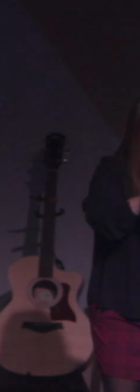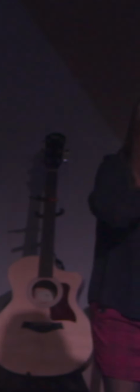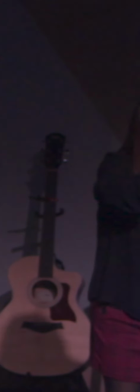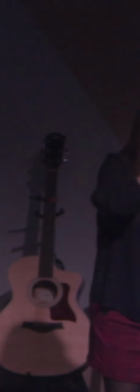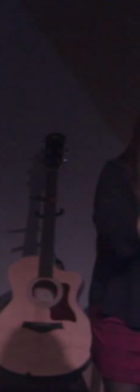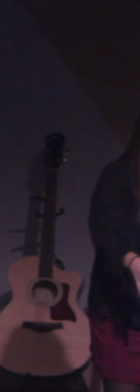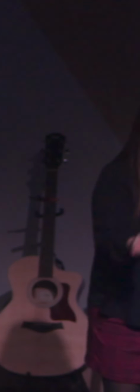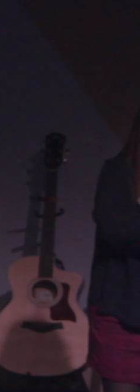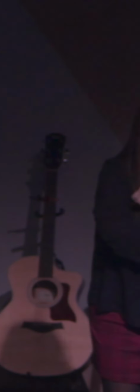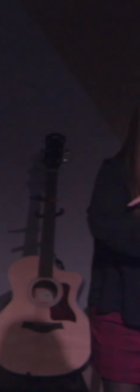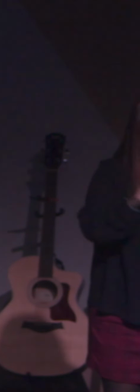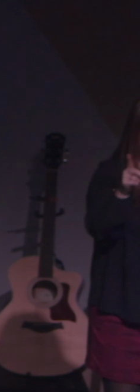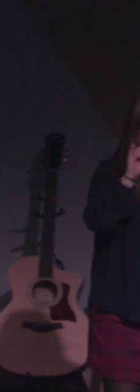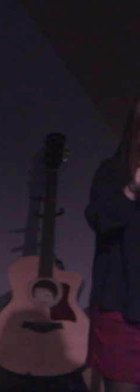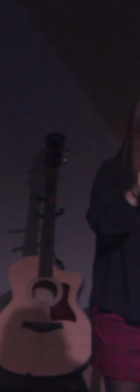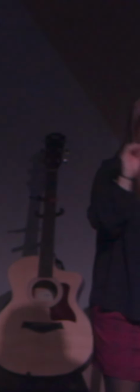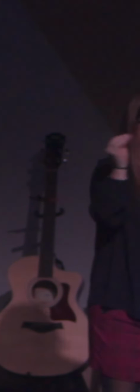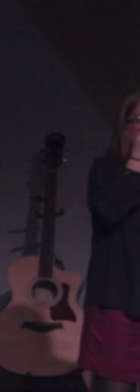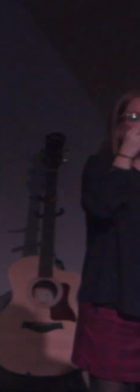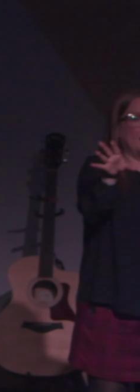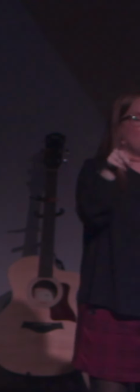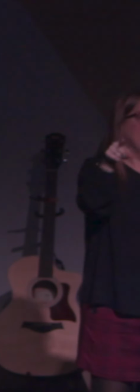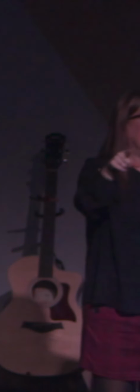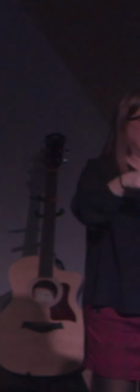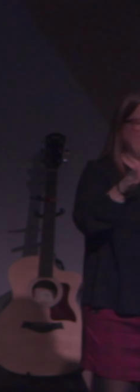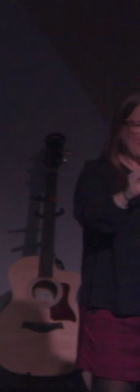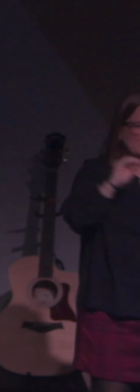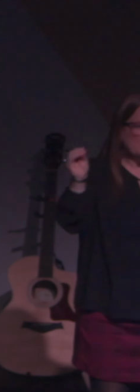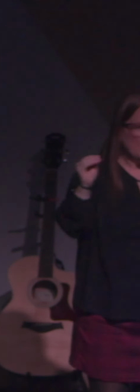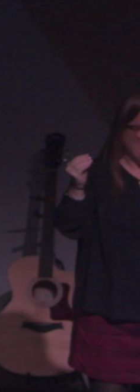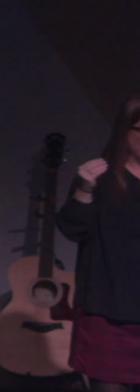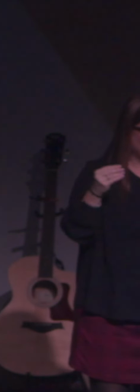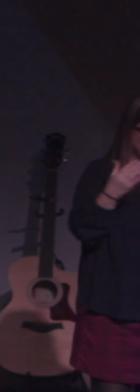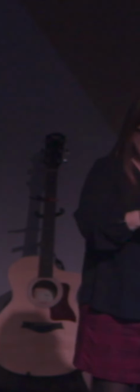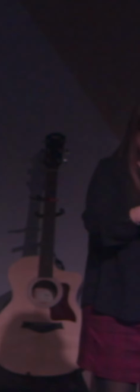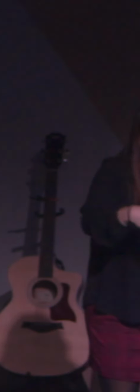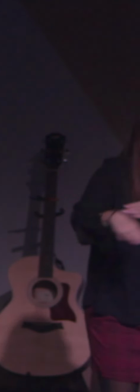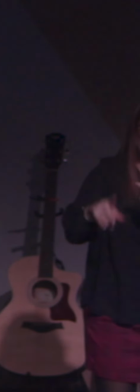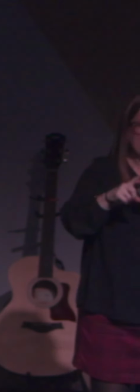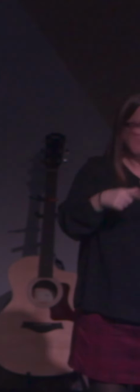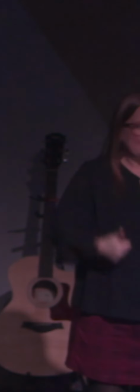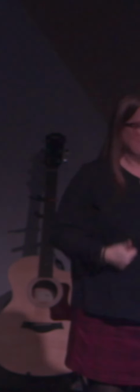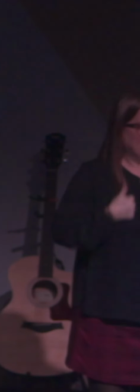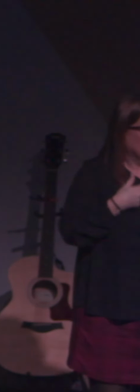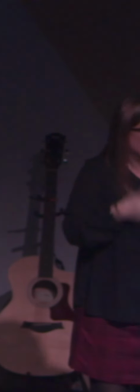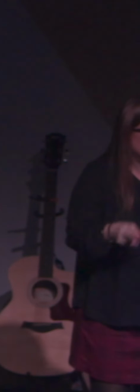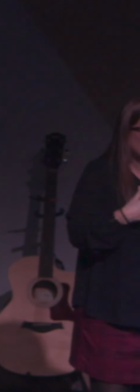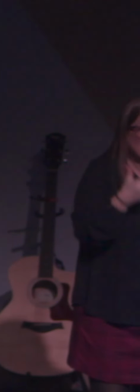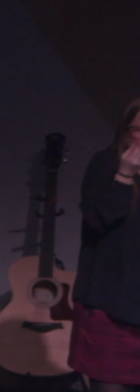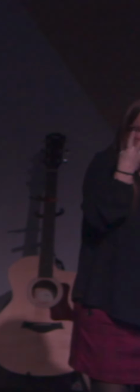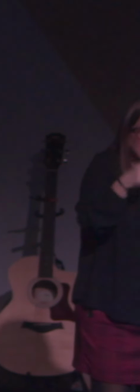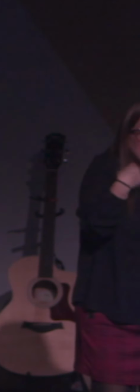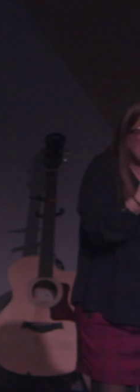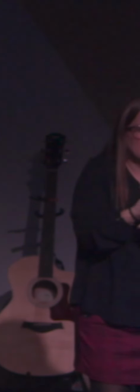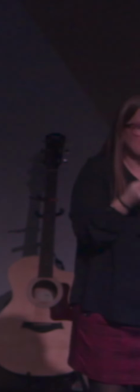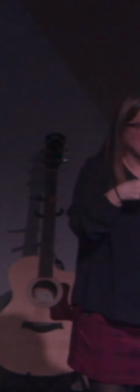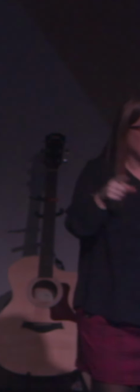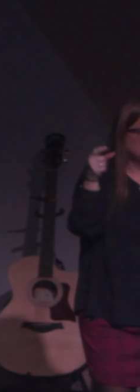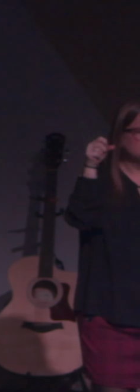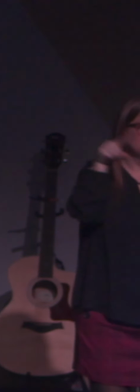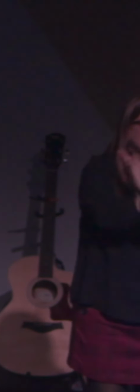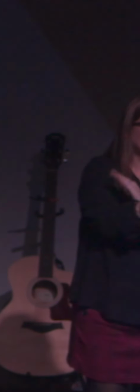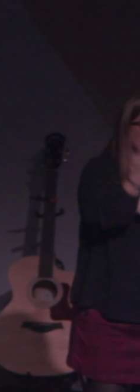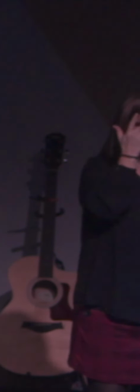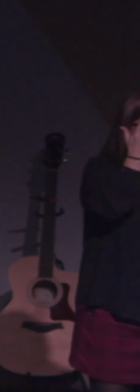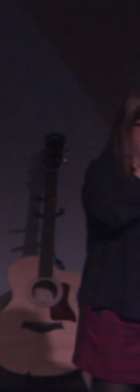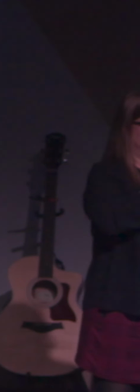away. No one cared that he died without descendants, that his life was cut short in midstream. But he was struck down for the rebellion of